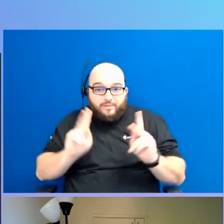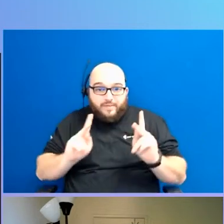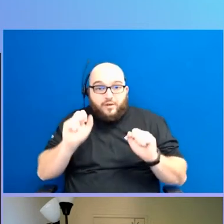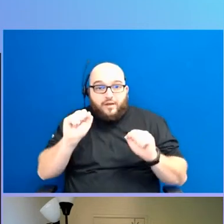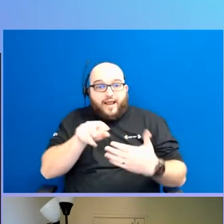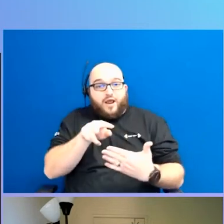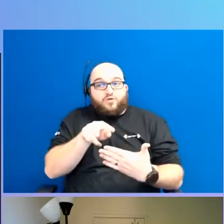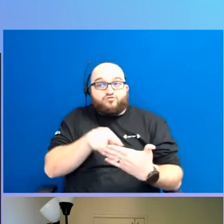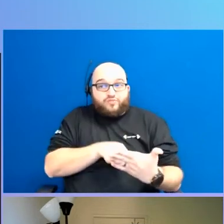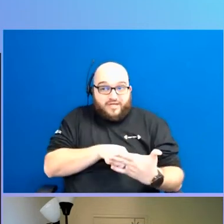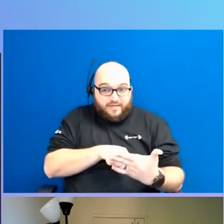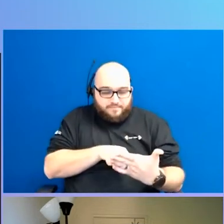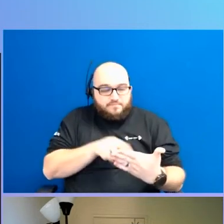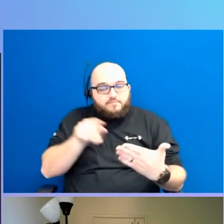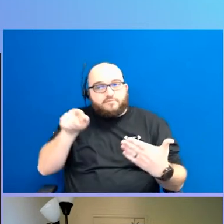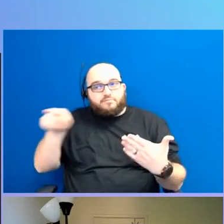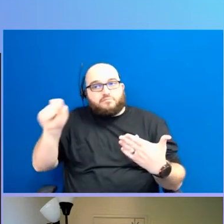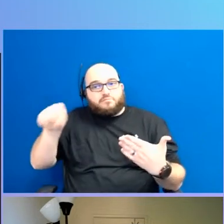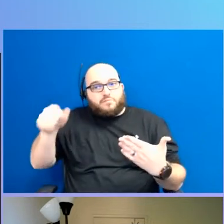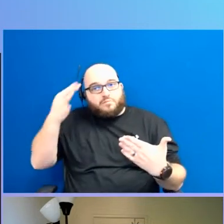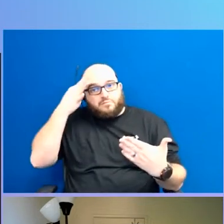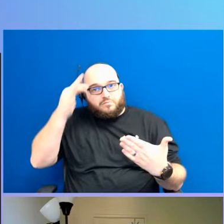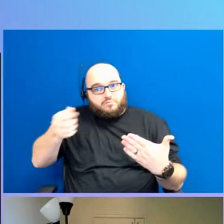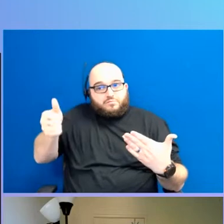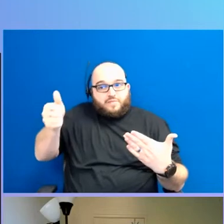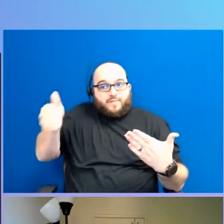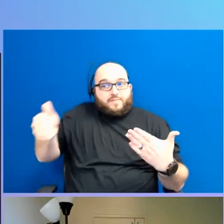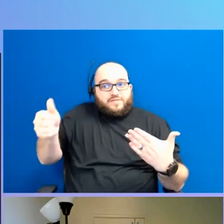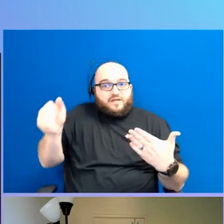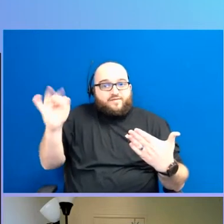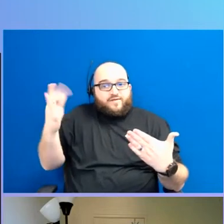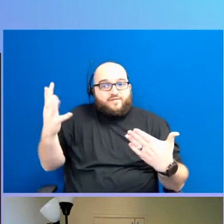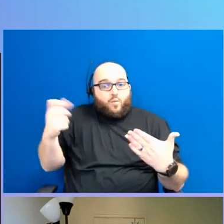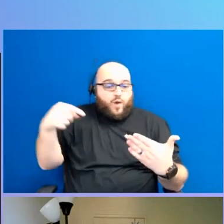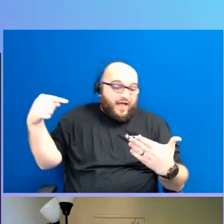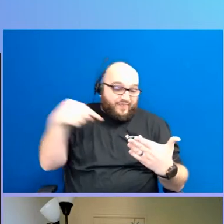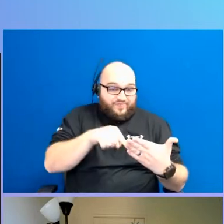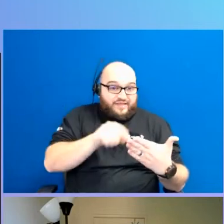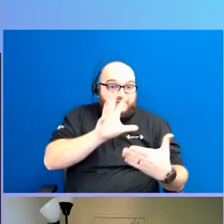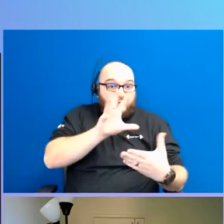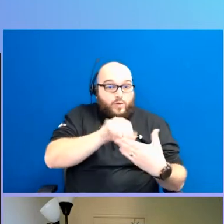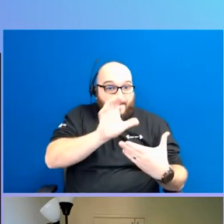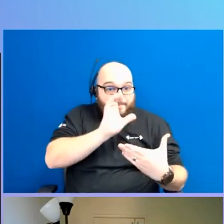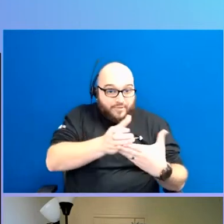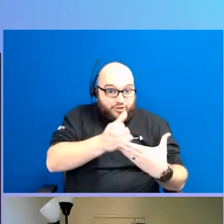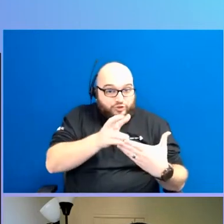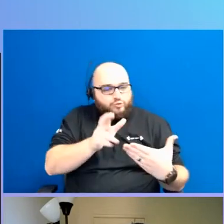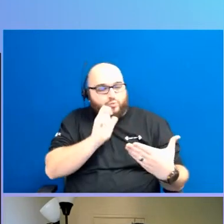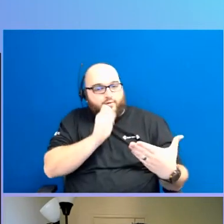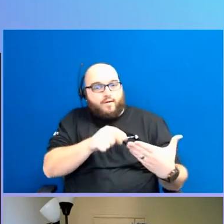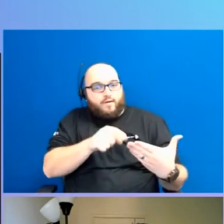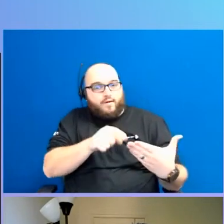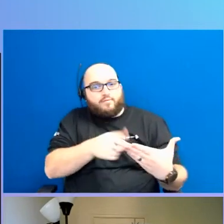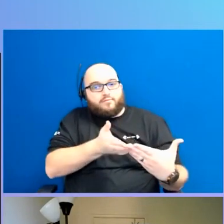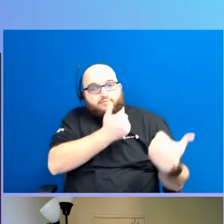that and they can decide for themselves if they want that multicolor object in their image or not.